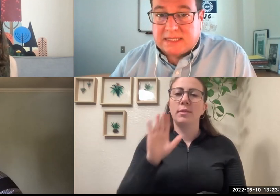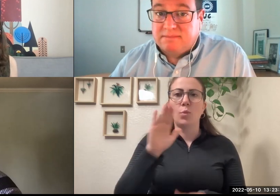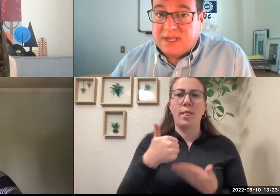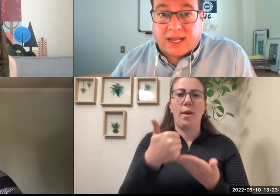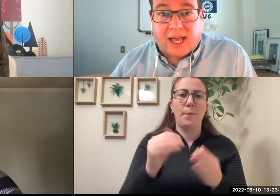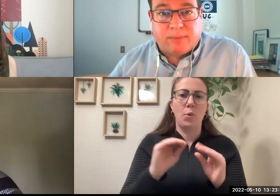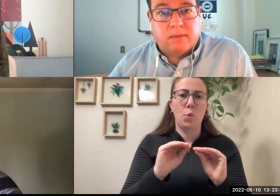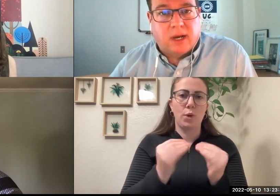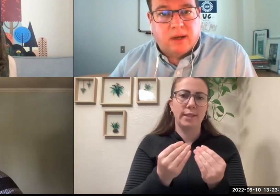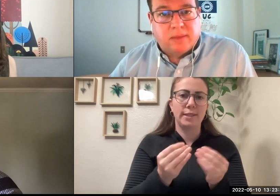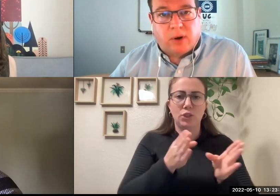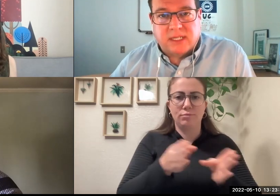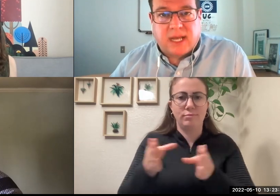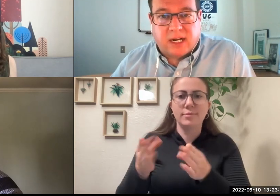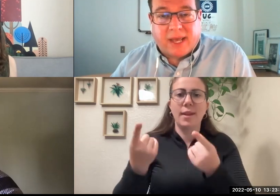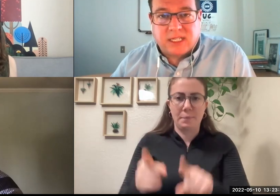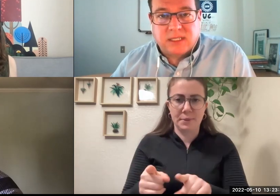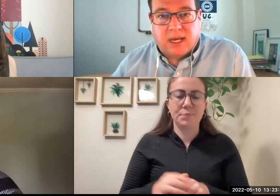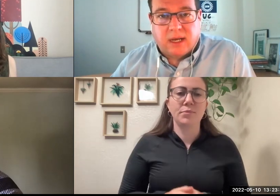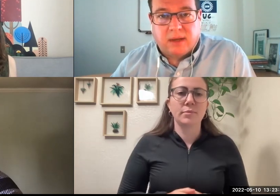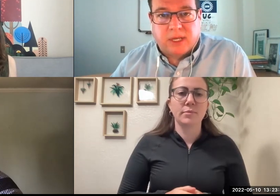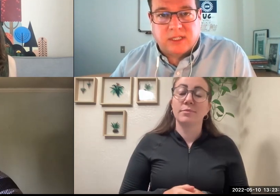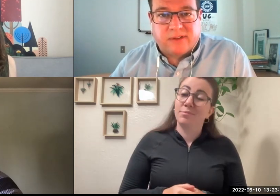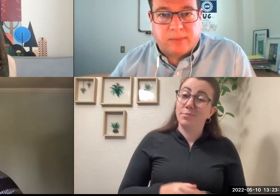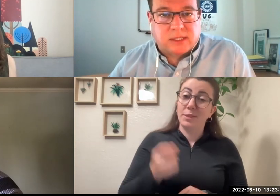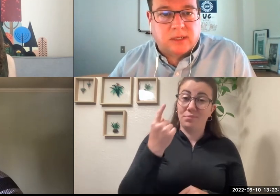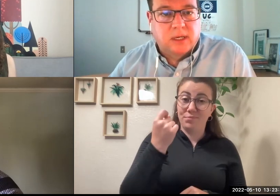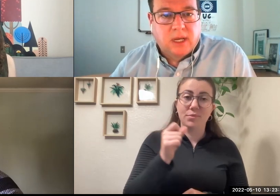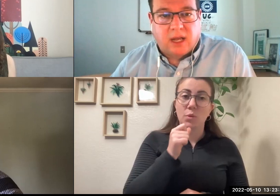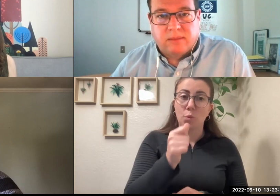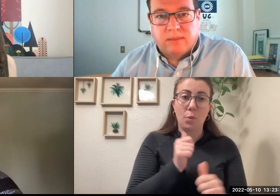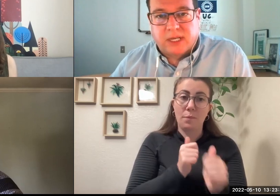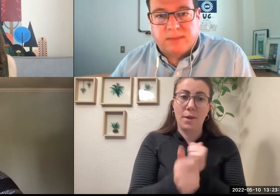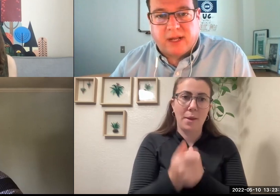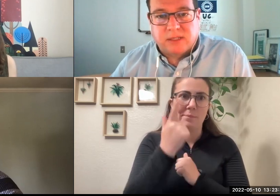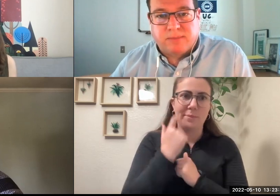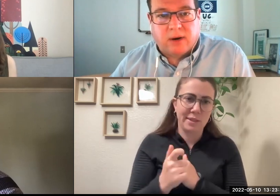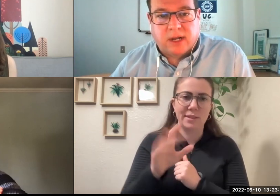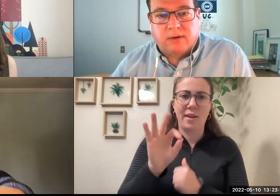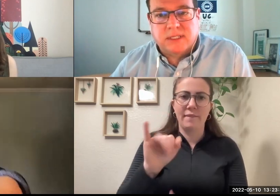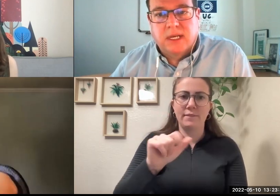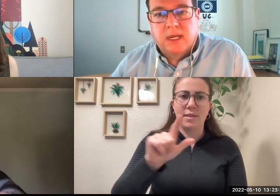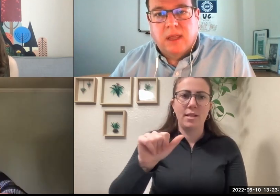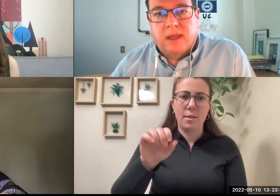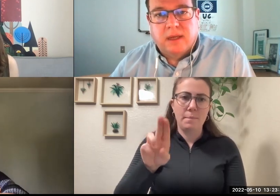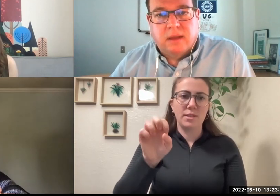that's not going to happen. The PRO Act is not going to pass because of the filibuster and because of the balance of power in